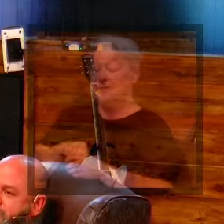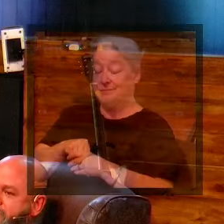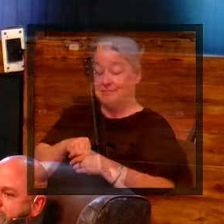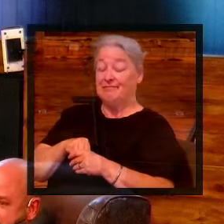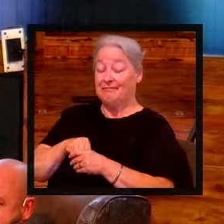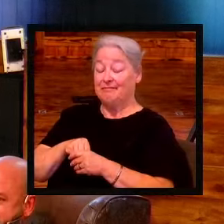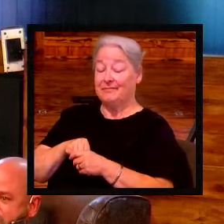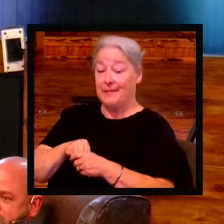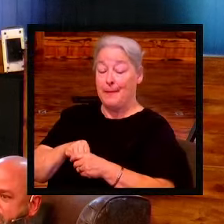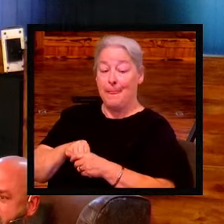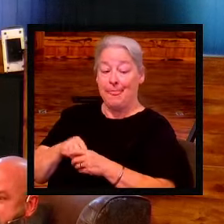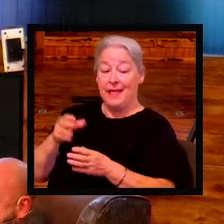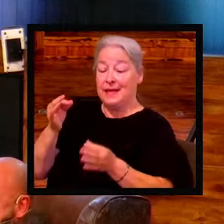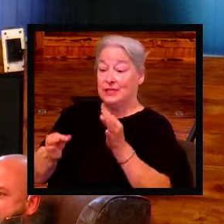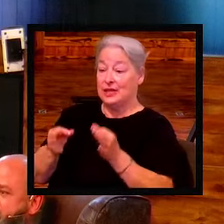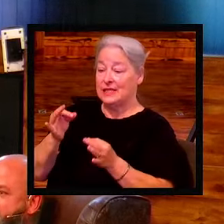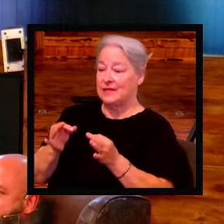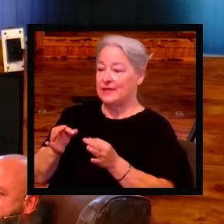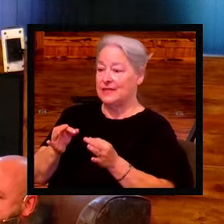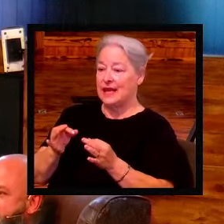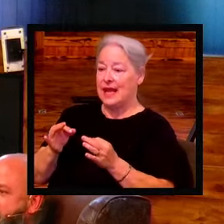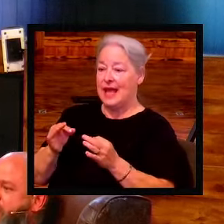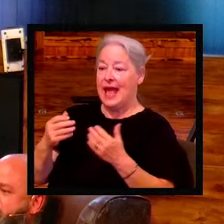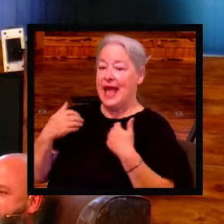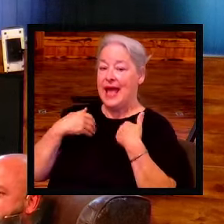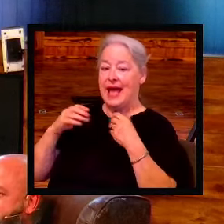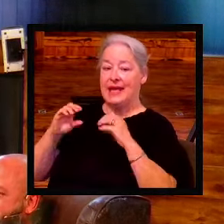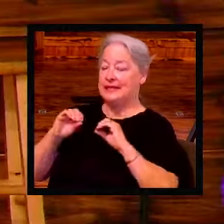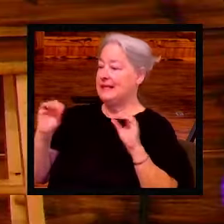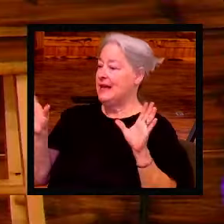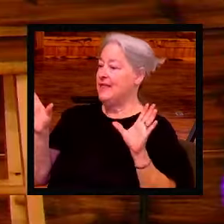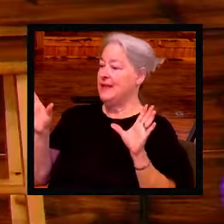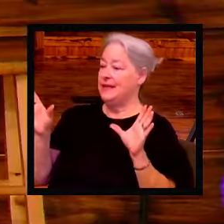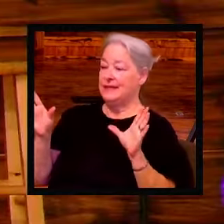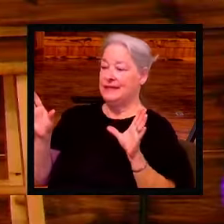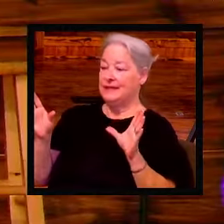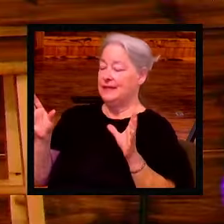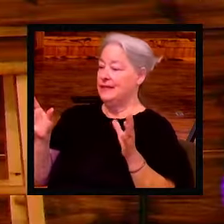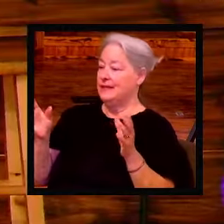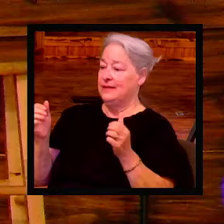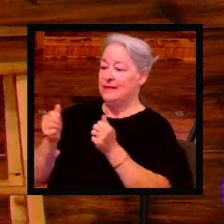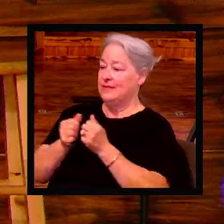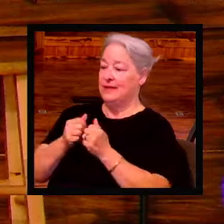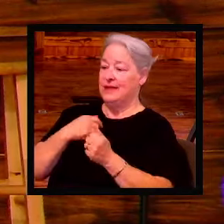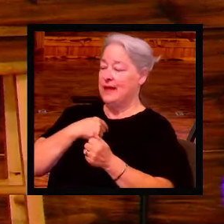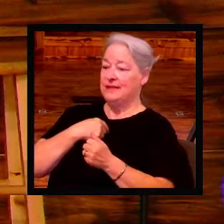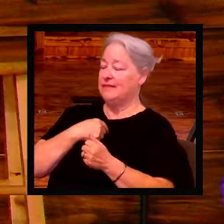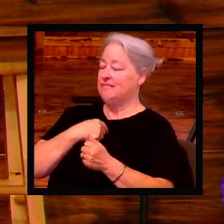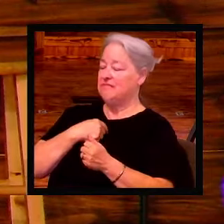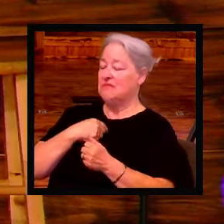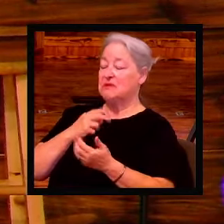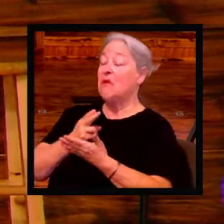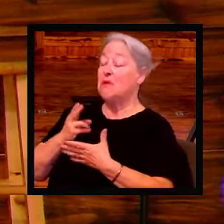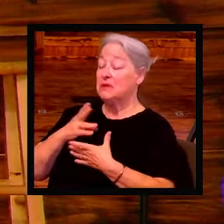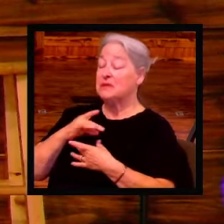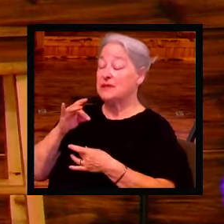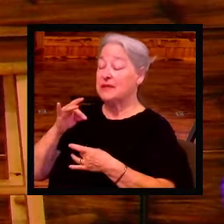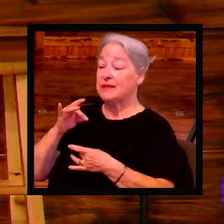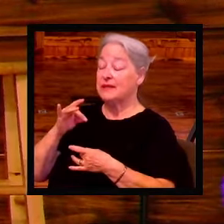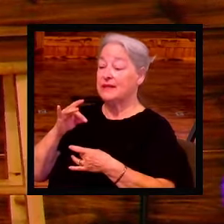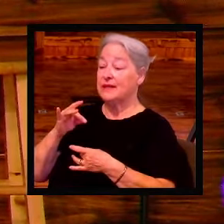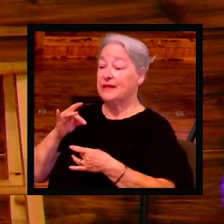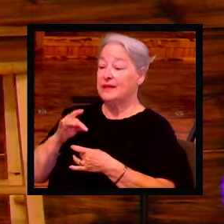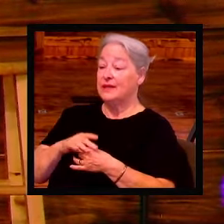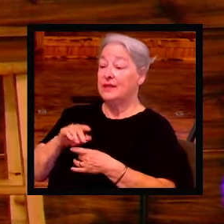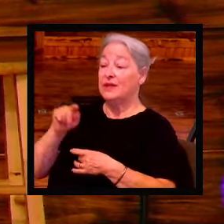The justification, that has nothing to do with it. Immediately, Holy Spirit justifies you. Just as if you never sinned, you get born again, confess Jesus as Lord. You